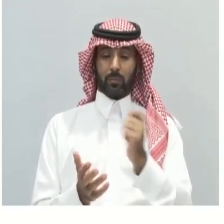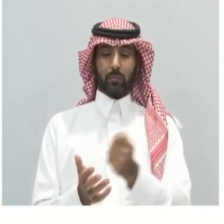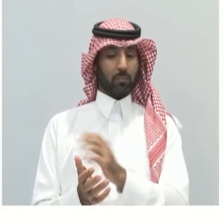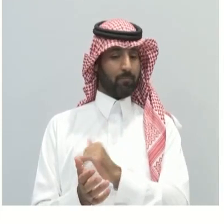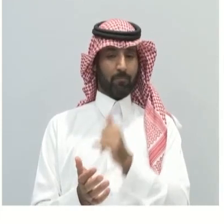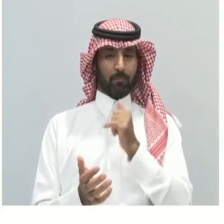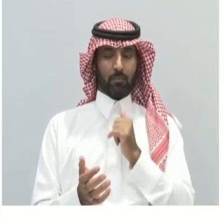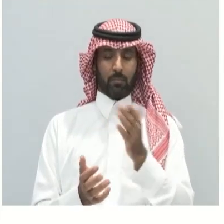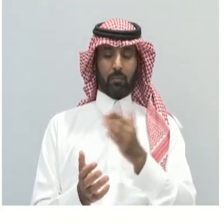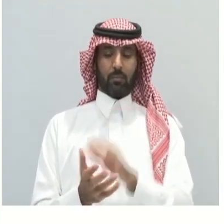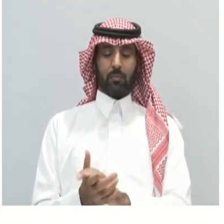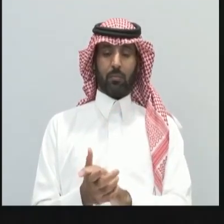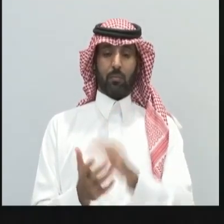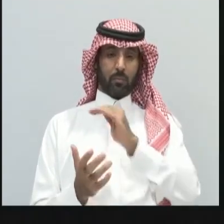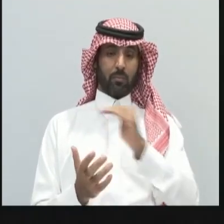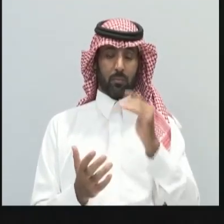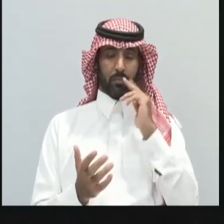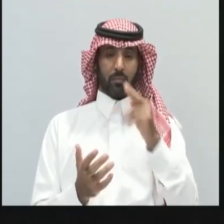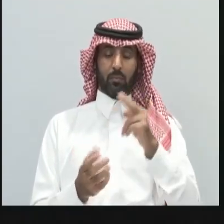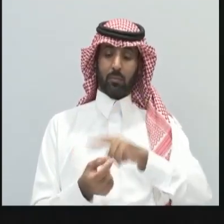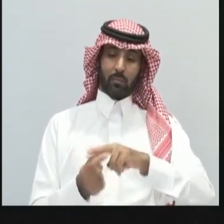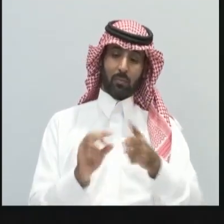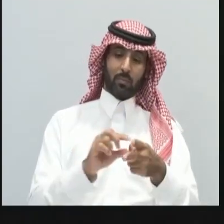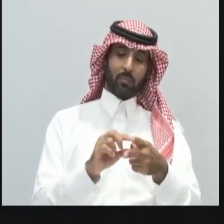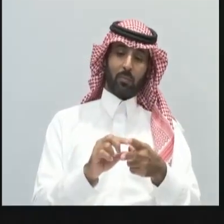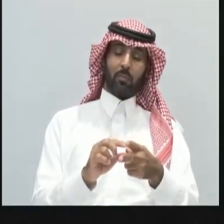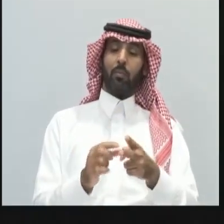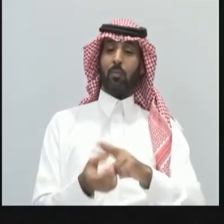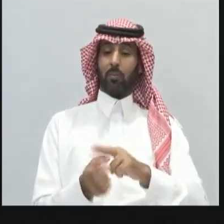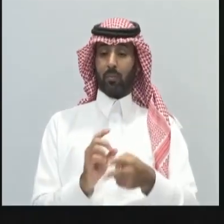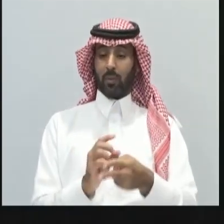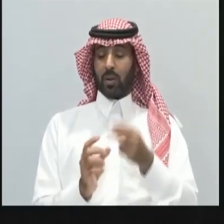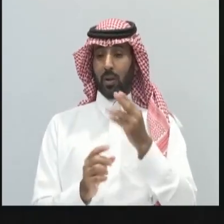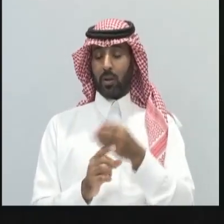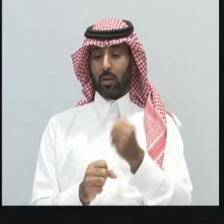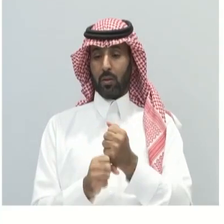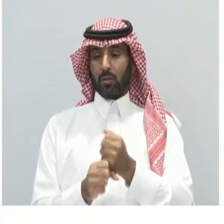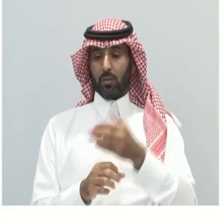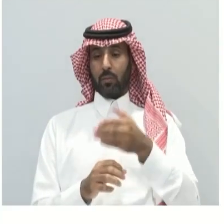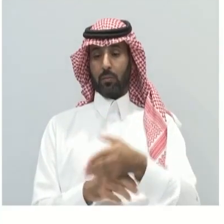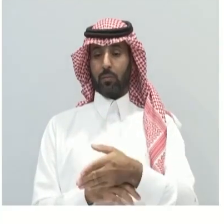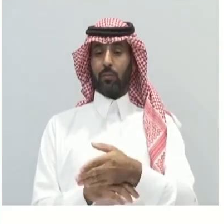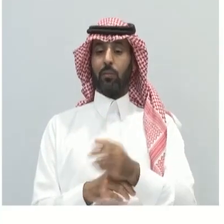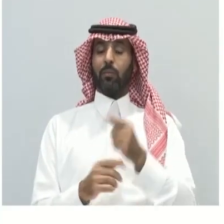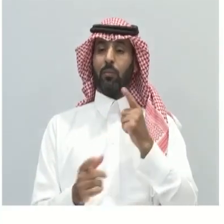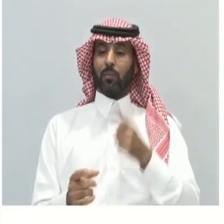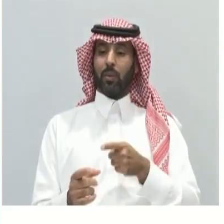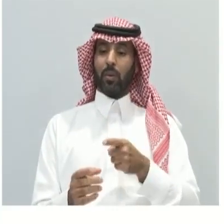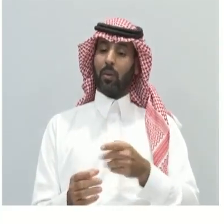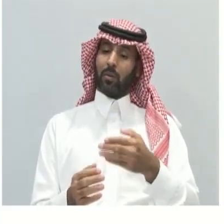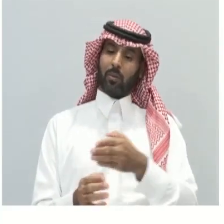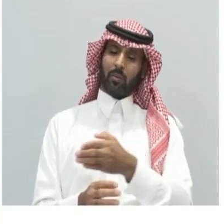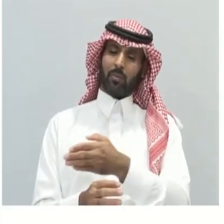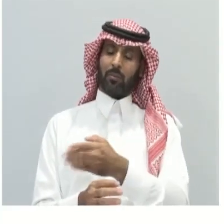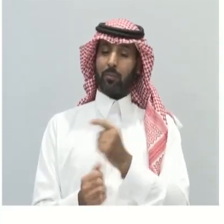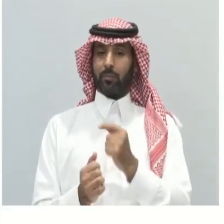having a sentence and try to change it for the direct and the indirect object. Again, rewrite the